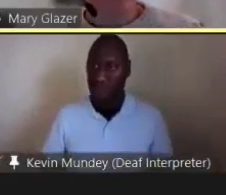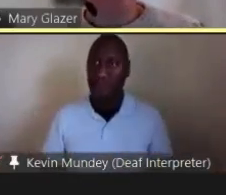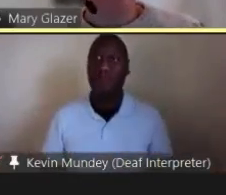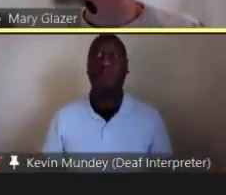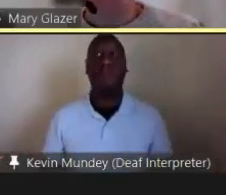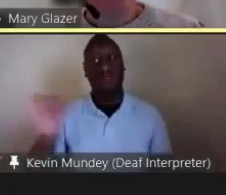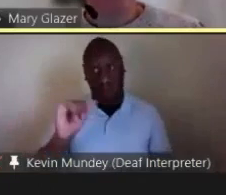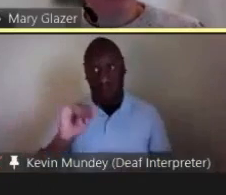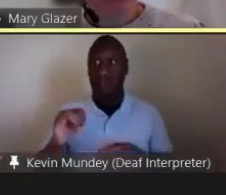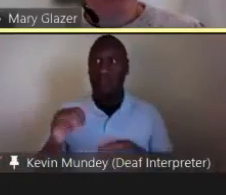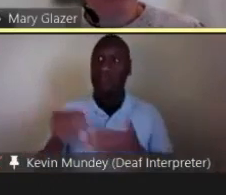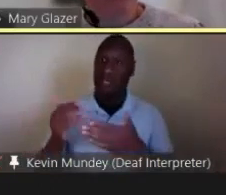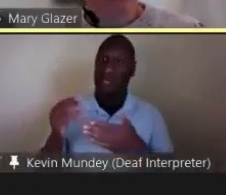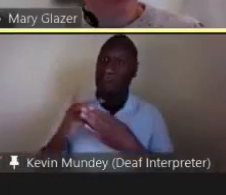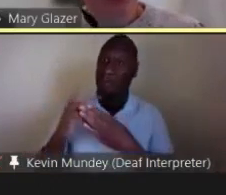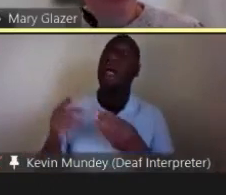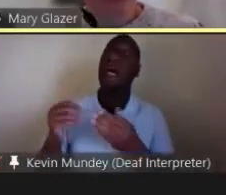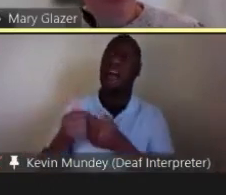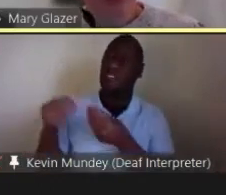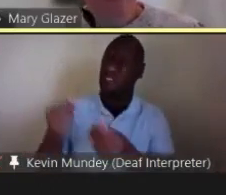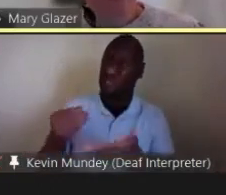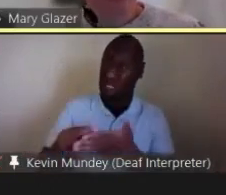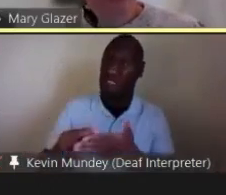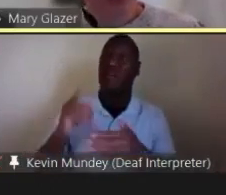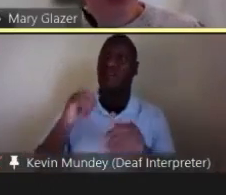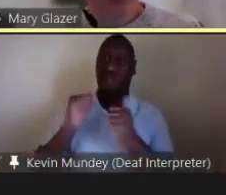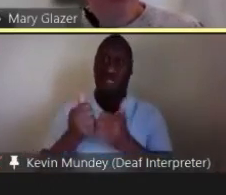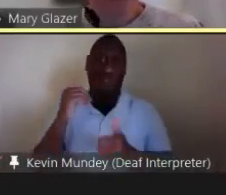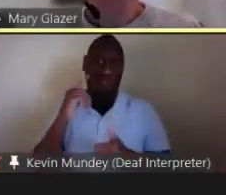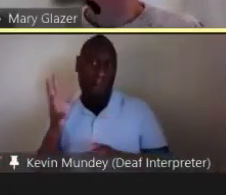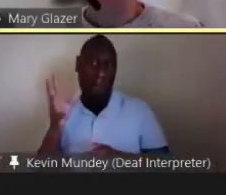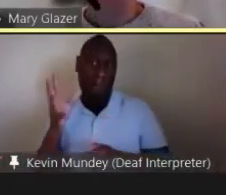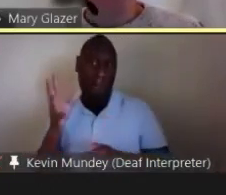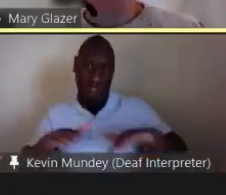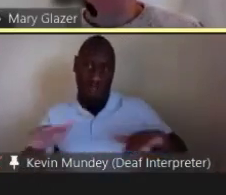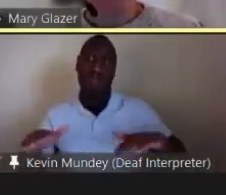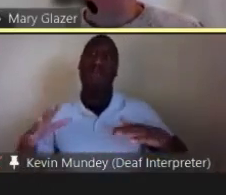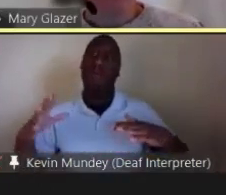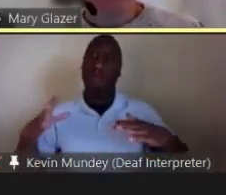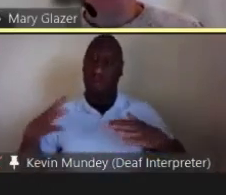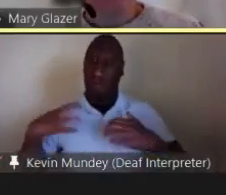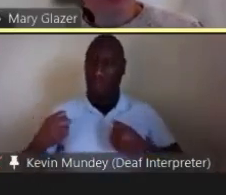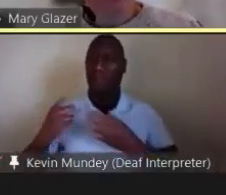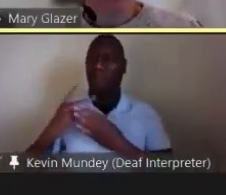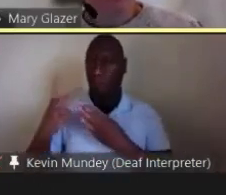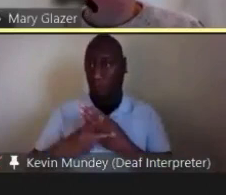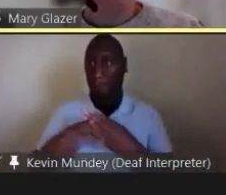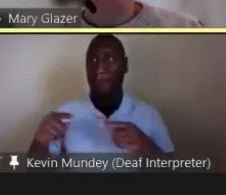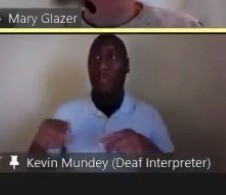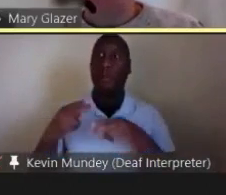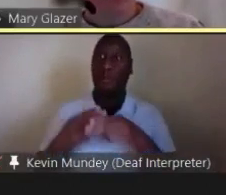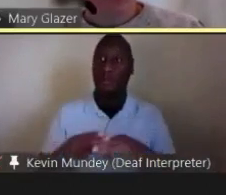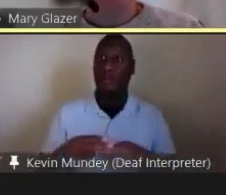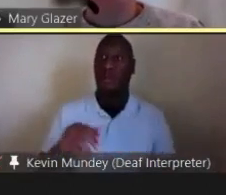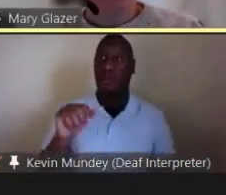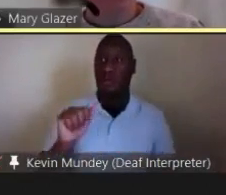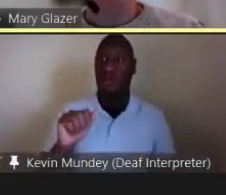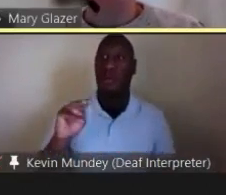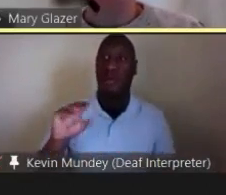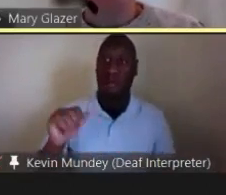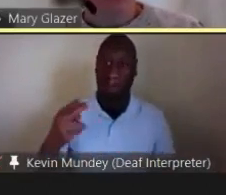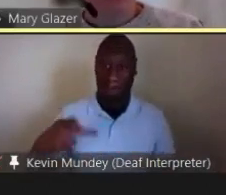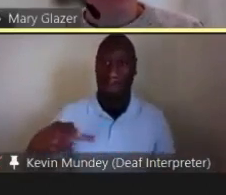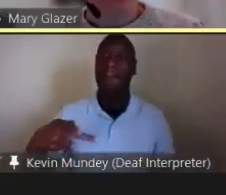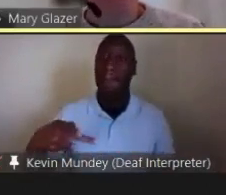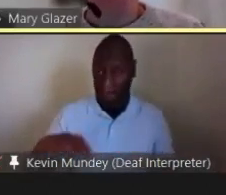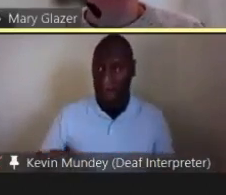funded by the Association of Maternal and Child Health Programs, also known as AMCHIP, which empowers